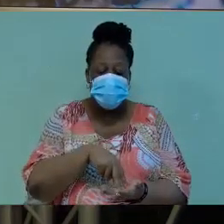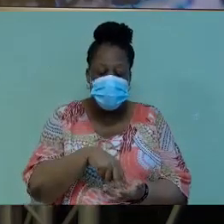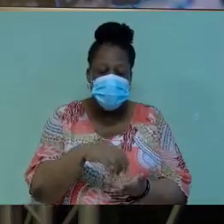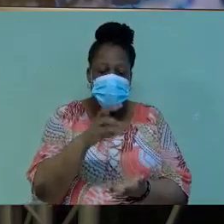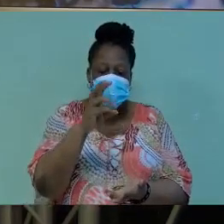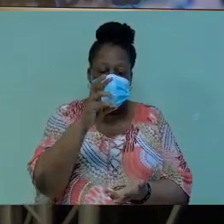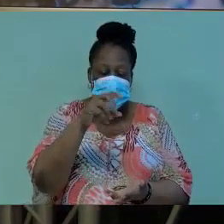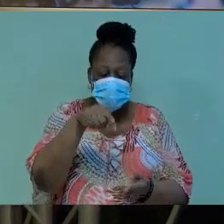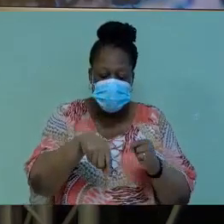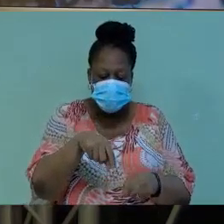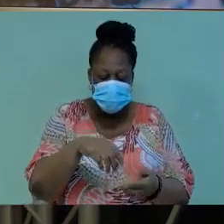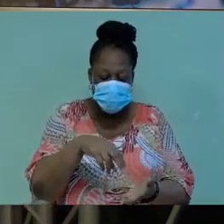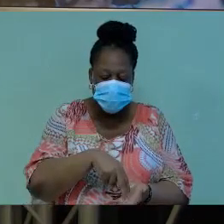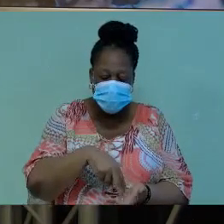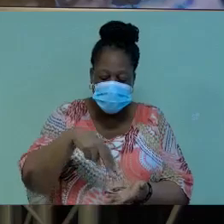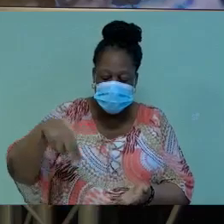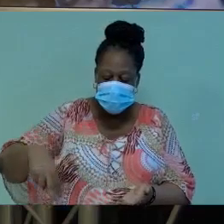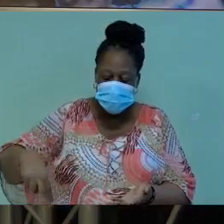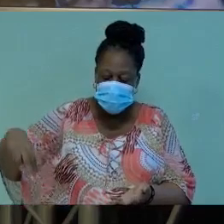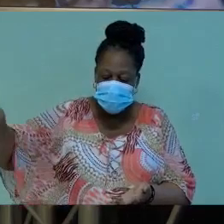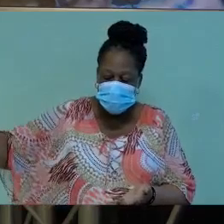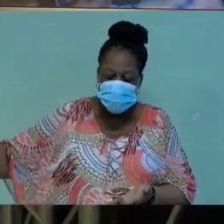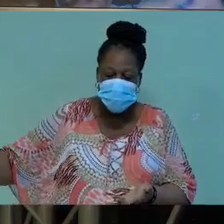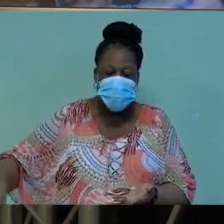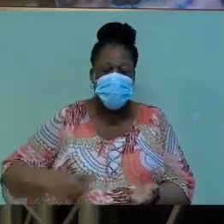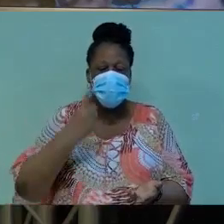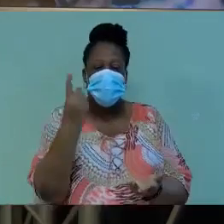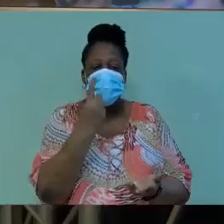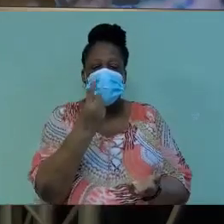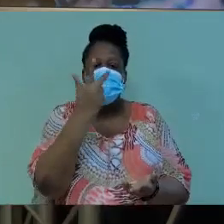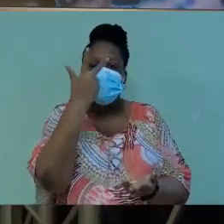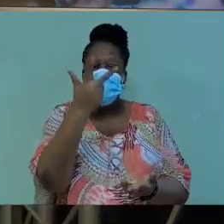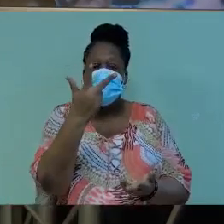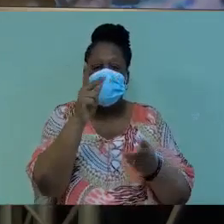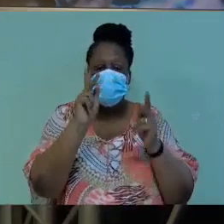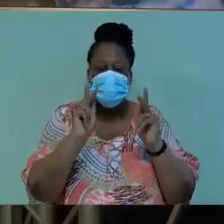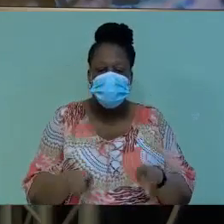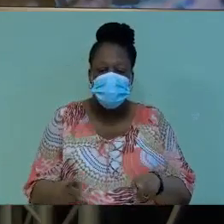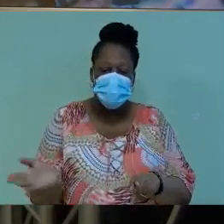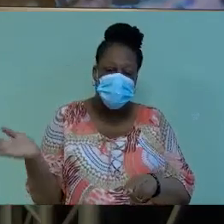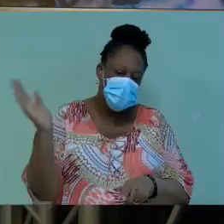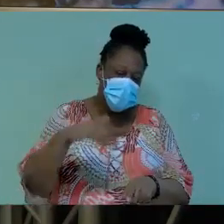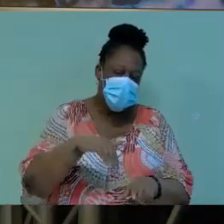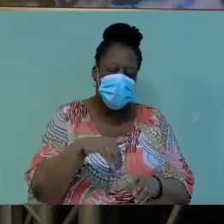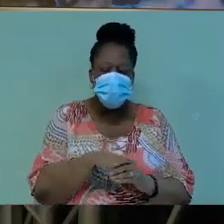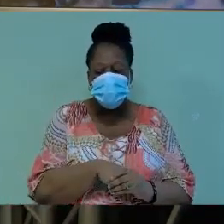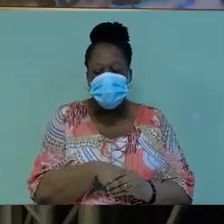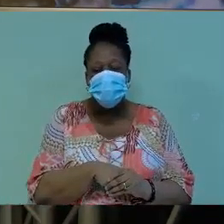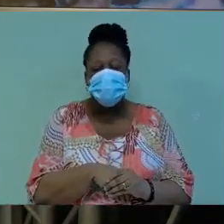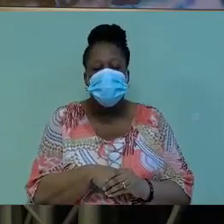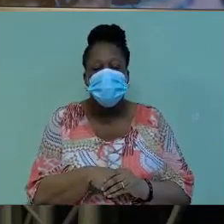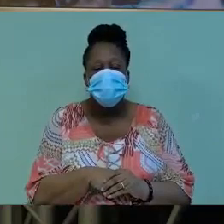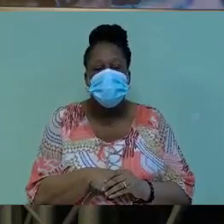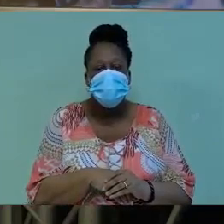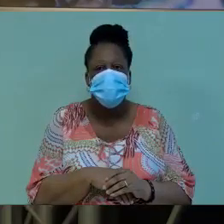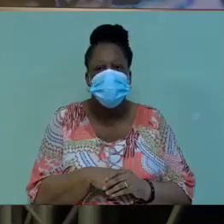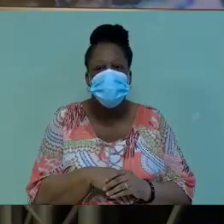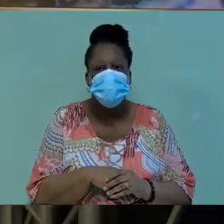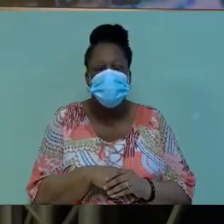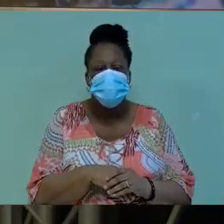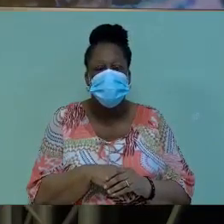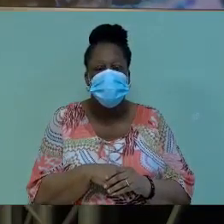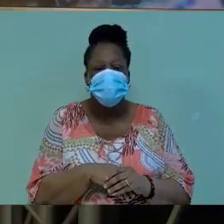we only accommodate three customers in the public section of the Treasury at any one time. We